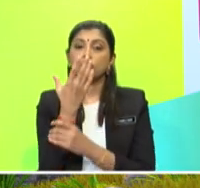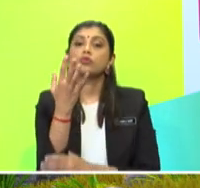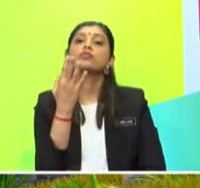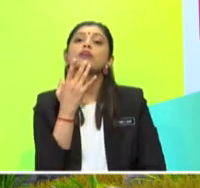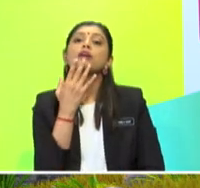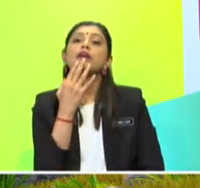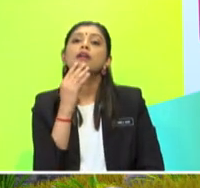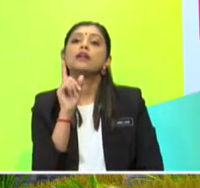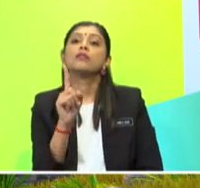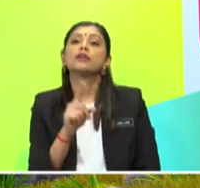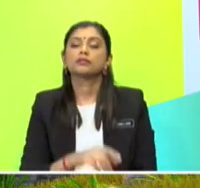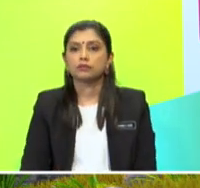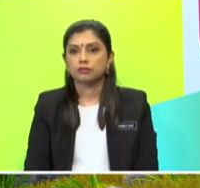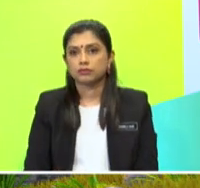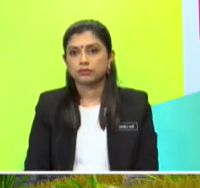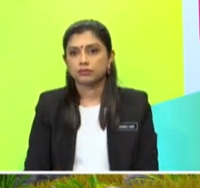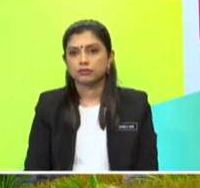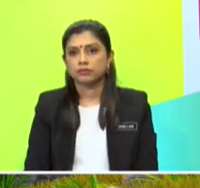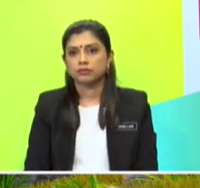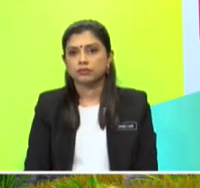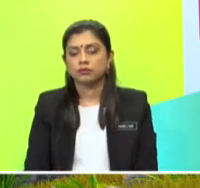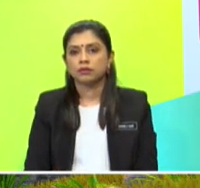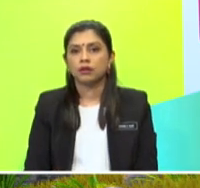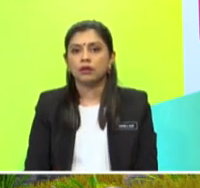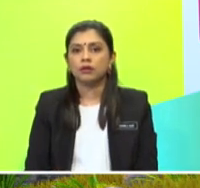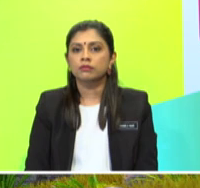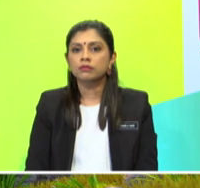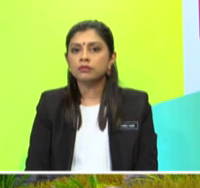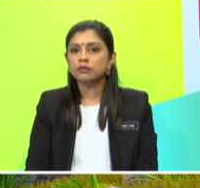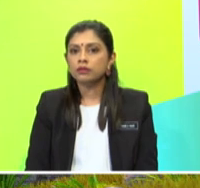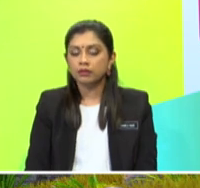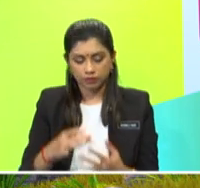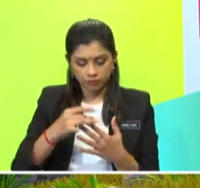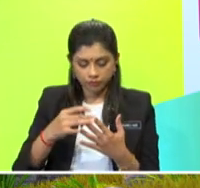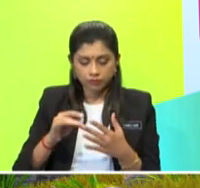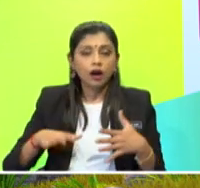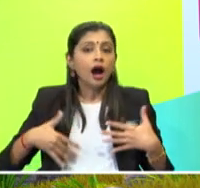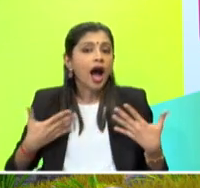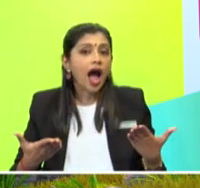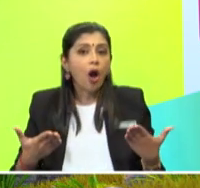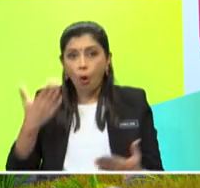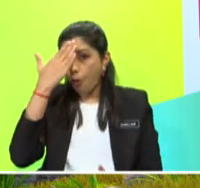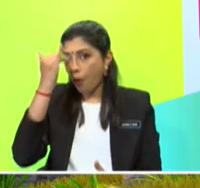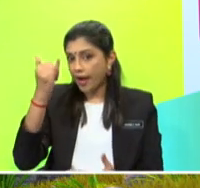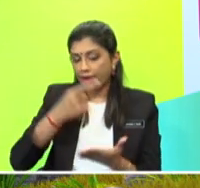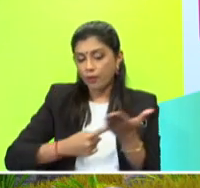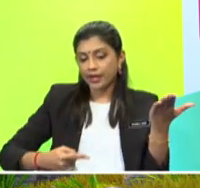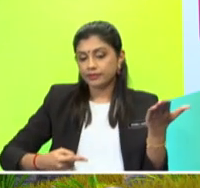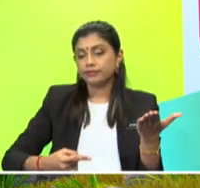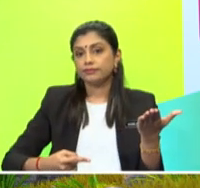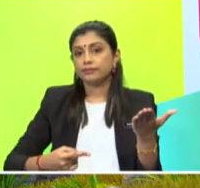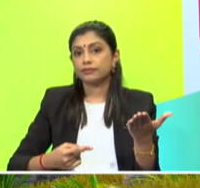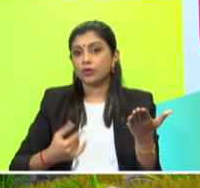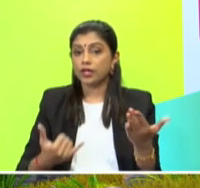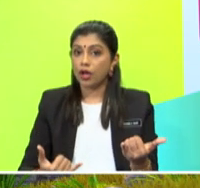madam? So look carefully. You're going to choose either how, why, or what. So what's my choice? I'm going to choose what. So